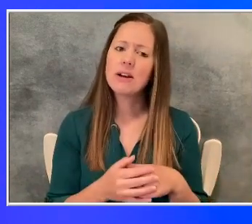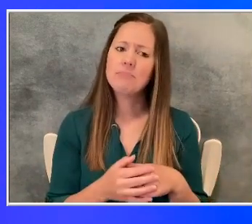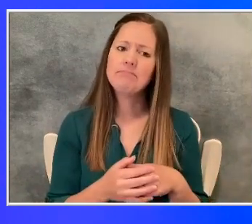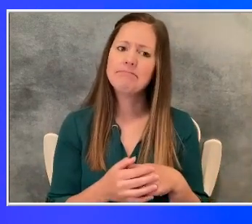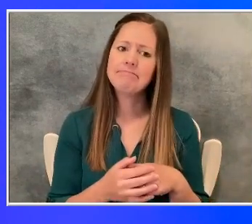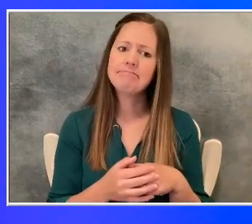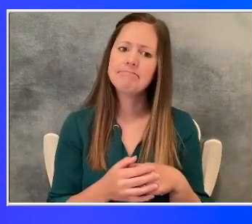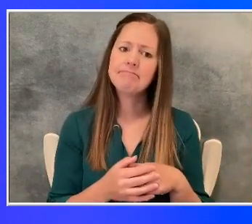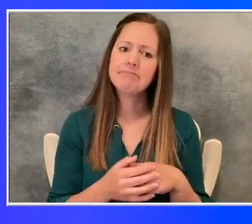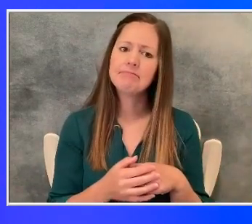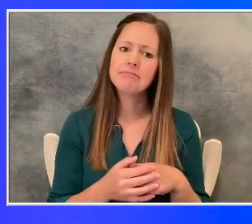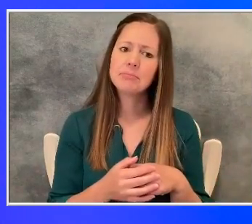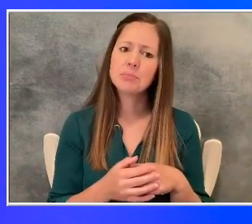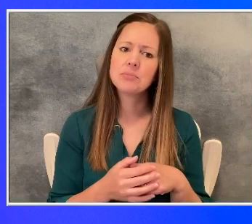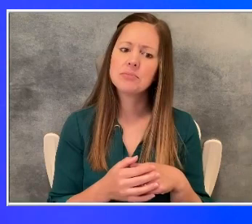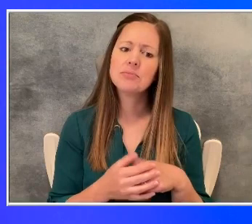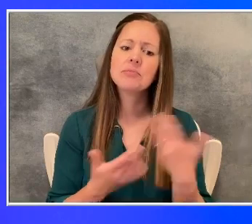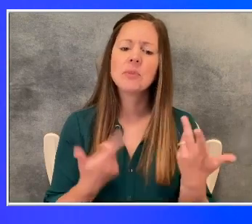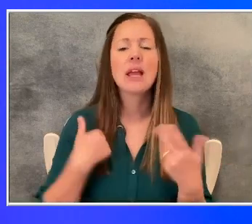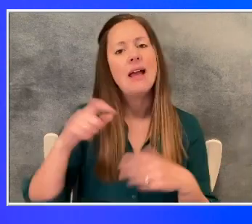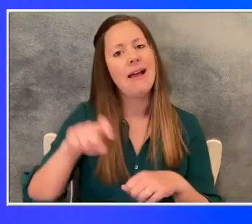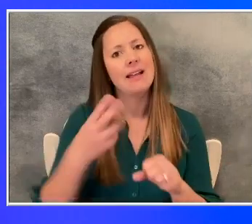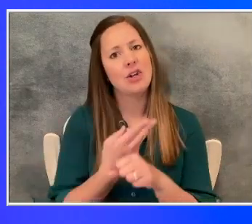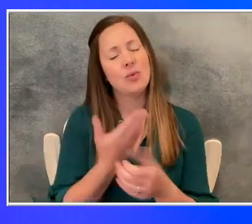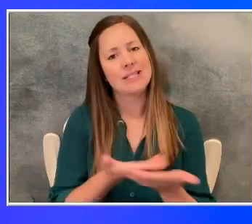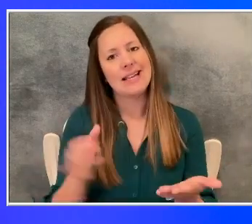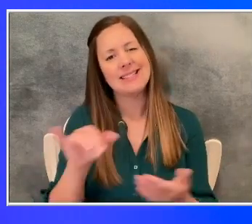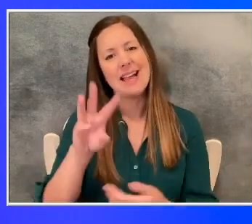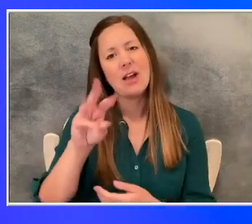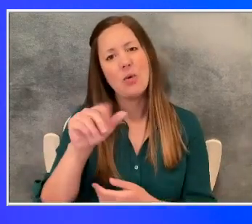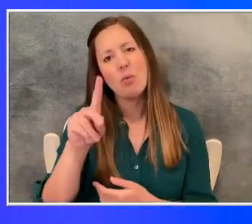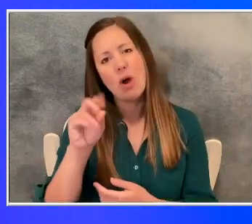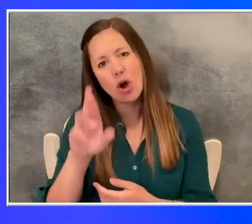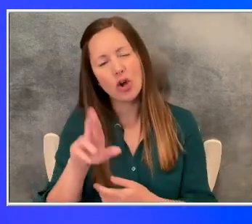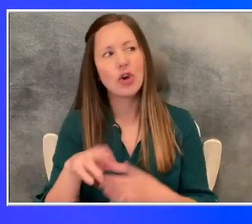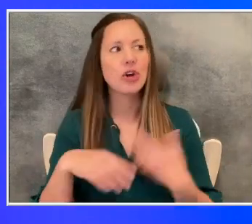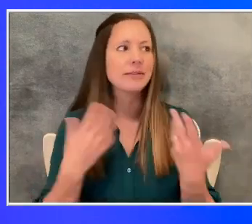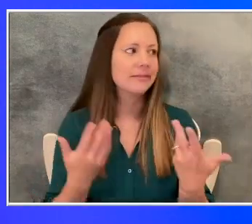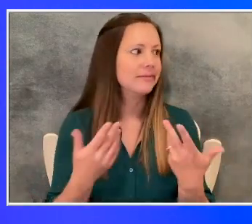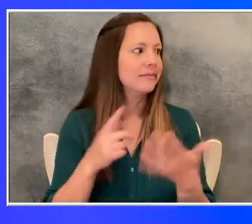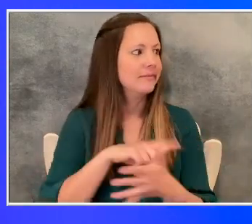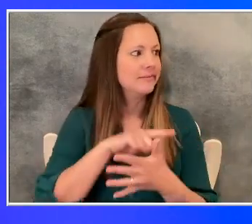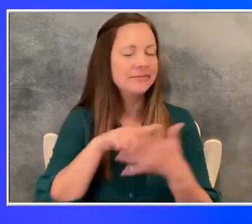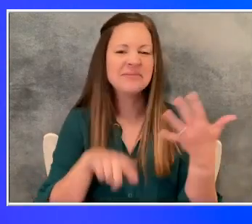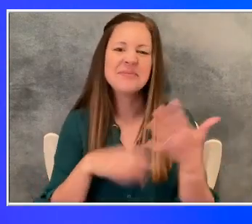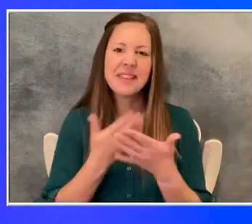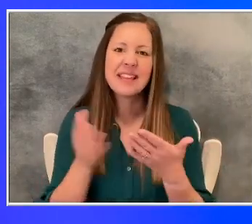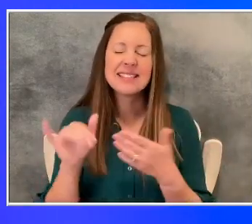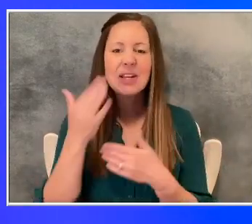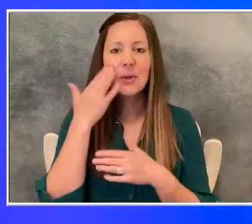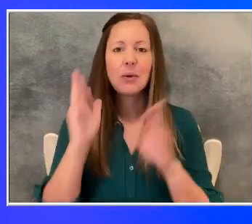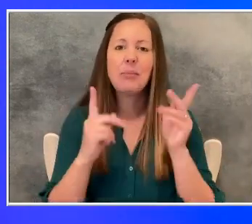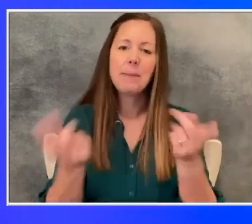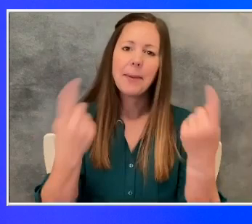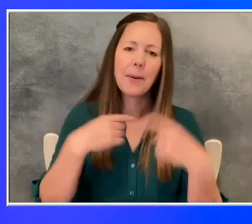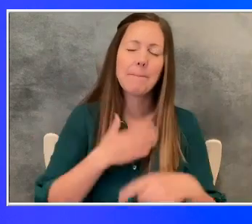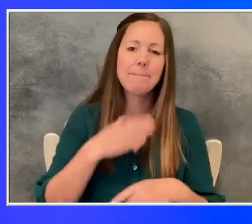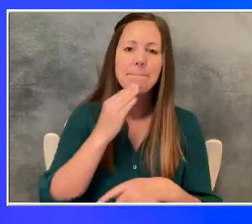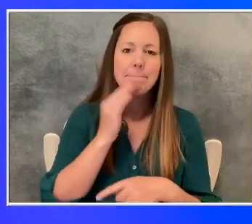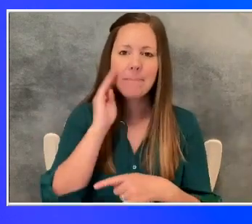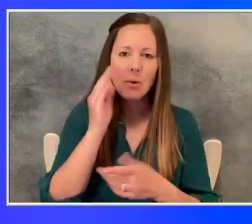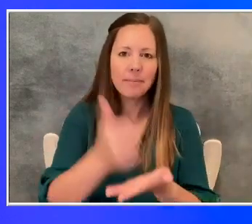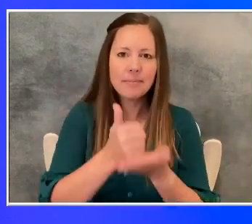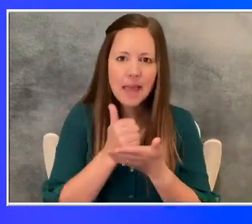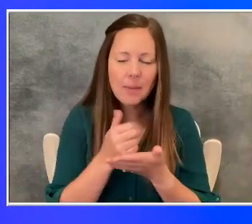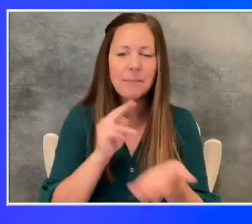I had to use things like walkers and things like that, and had to be, people came over to my house and nurses. But